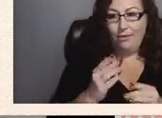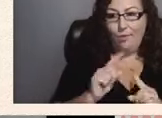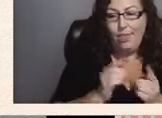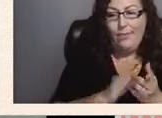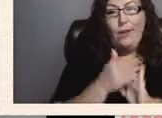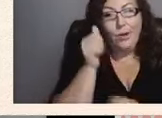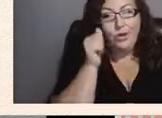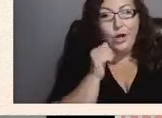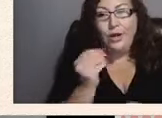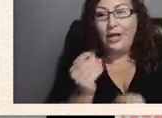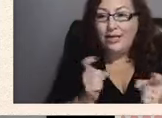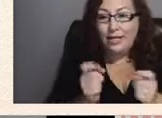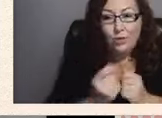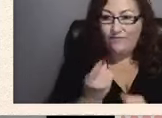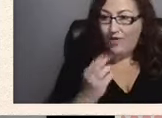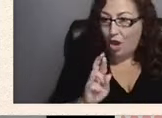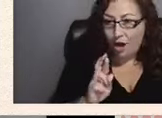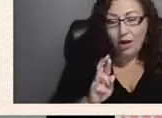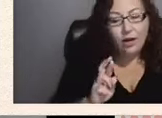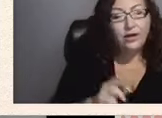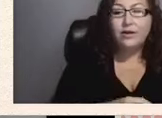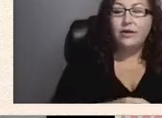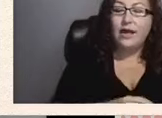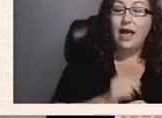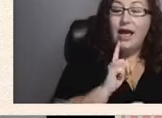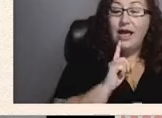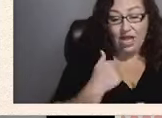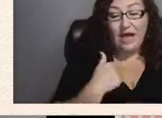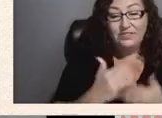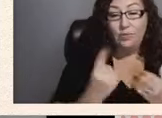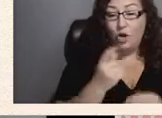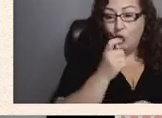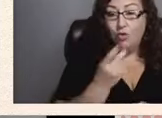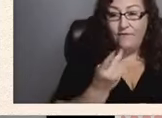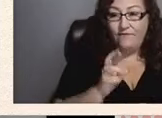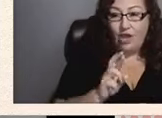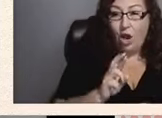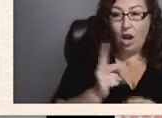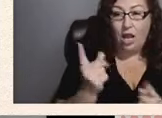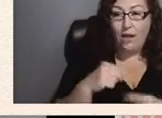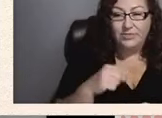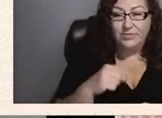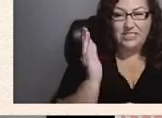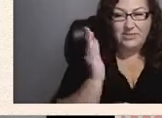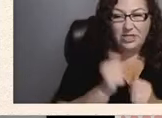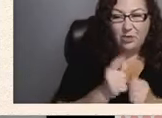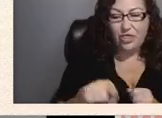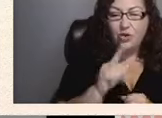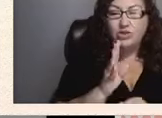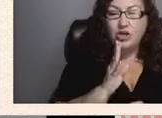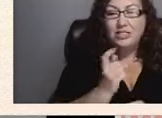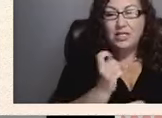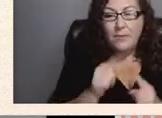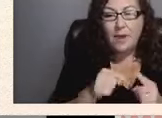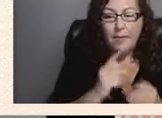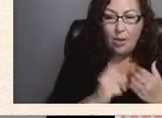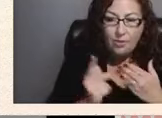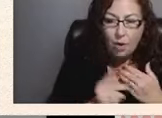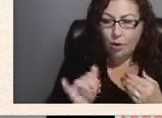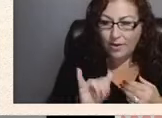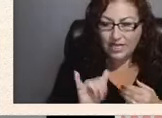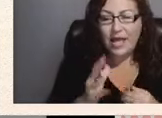vocational rehabilitation. I actually have somebody from Voc Rehab that comes on and speaks to you guys, talks a little bit about what the program is like,